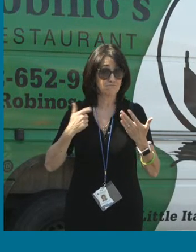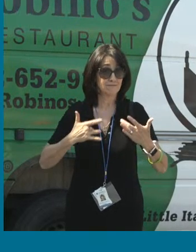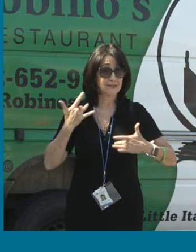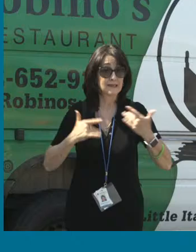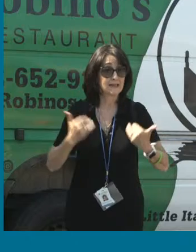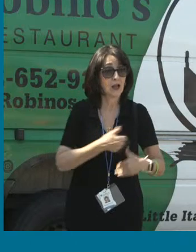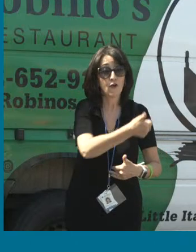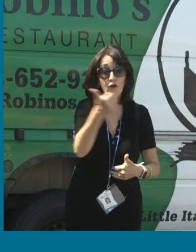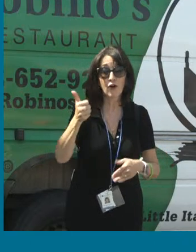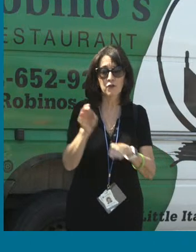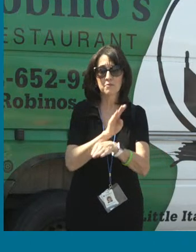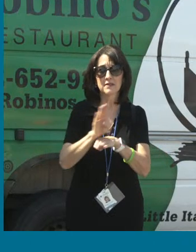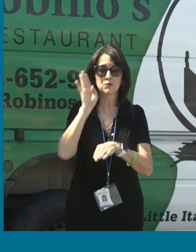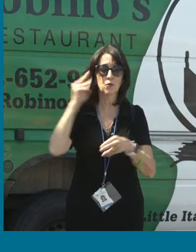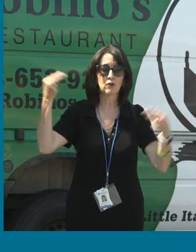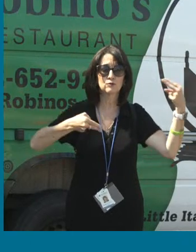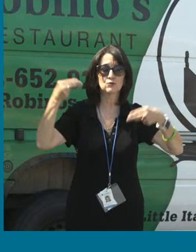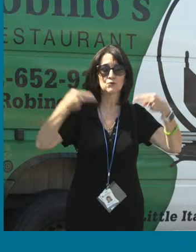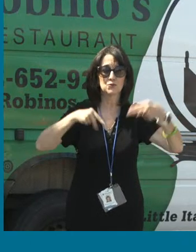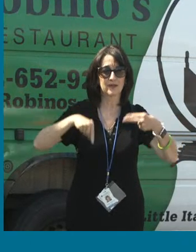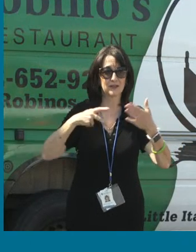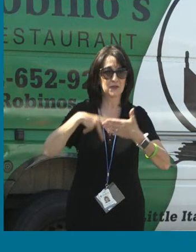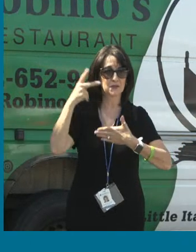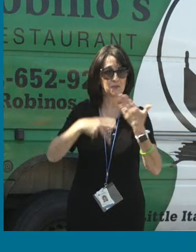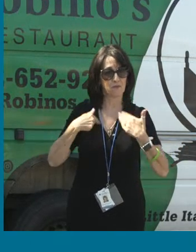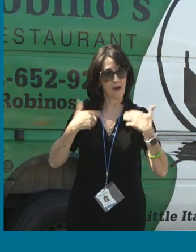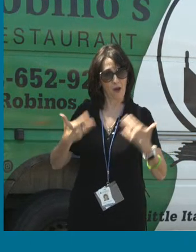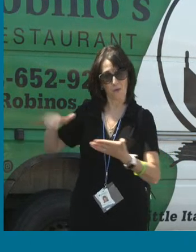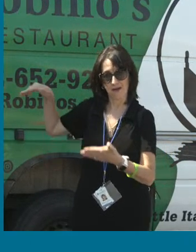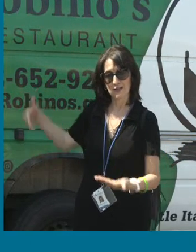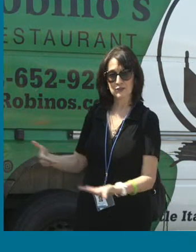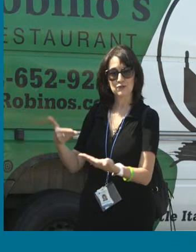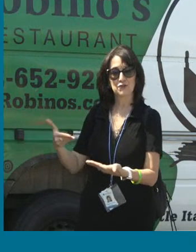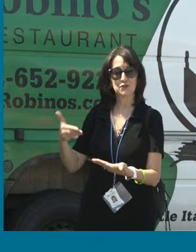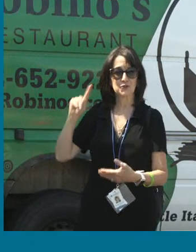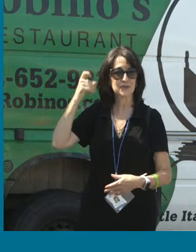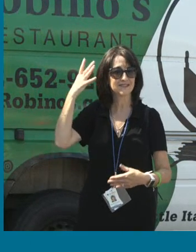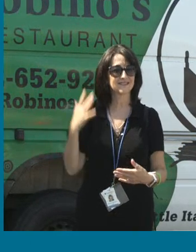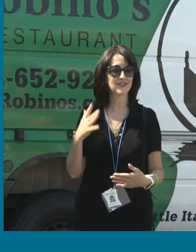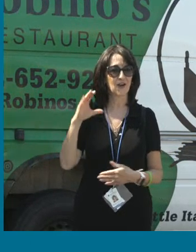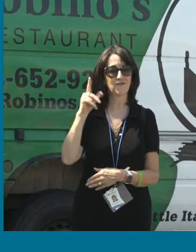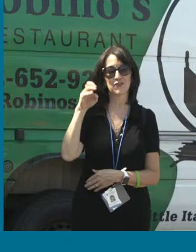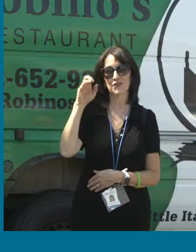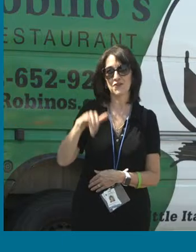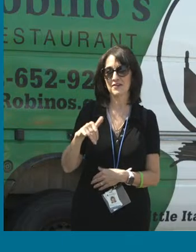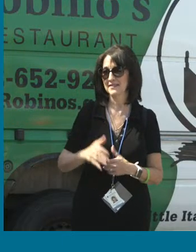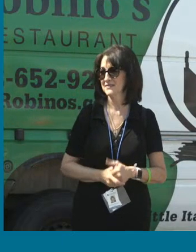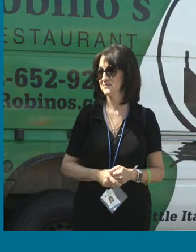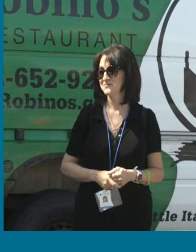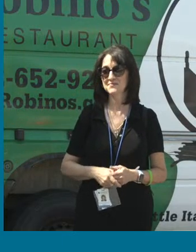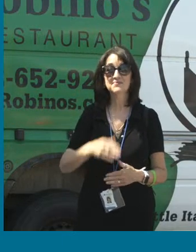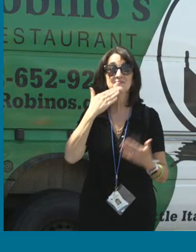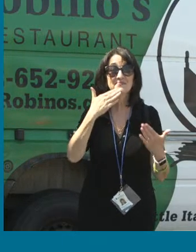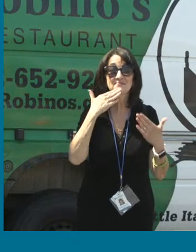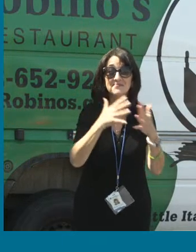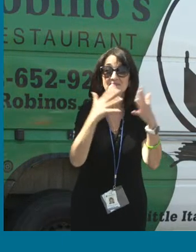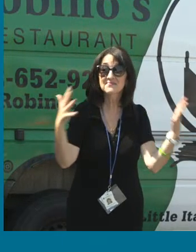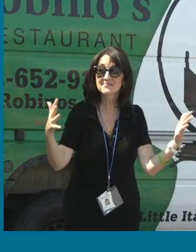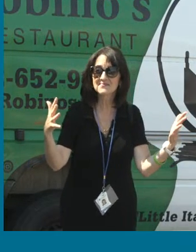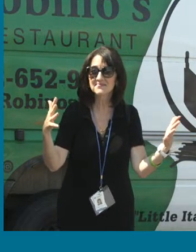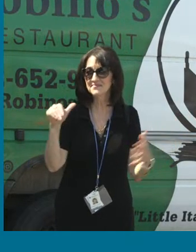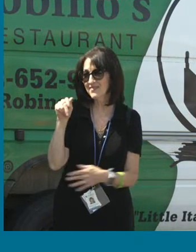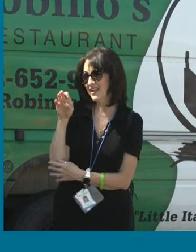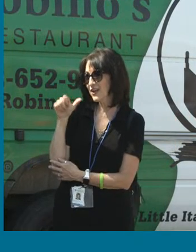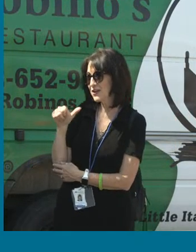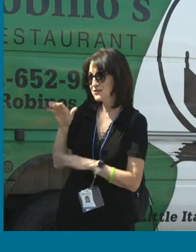ado, I would like to introduce Governor Carney at this time. Thank you. Thank you very much, Andrea.